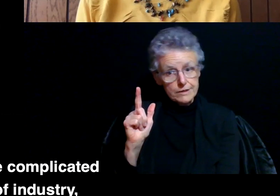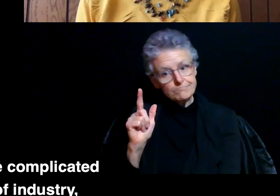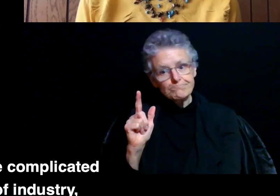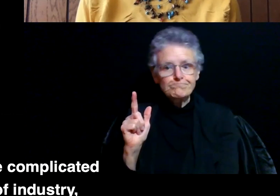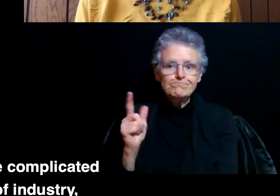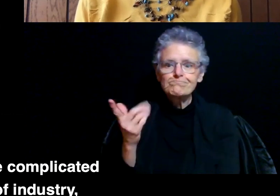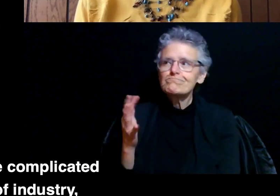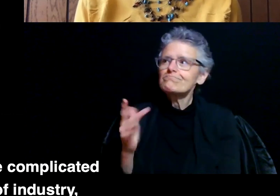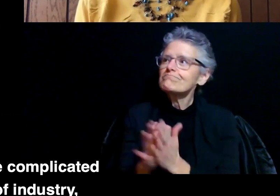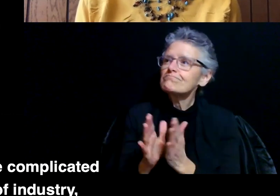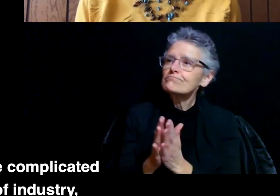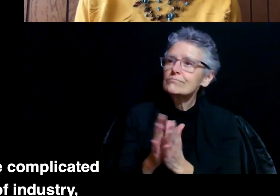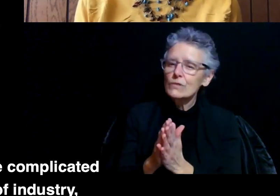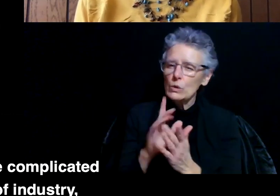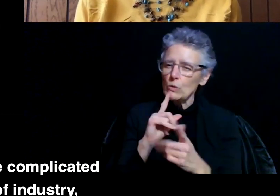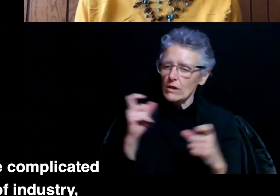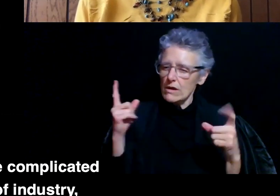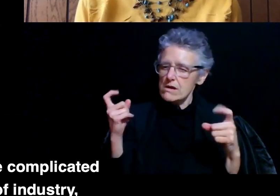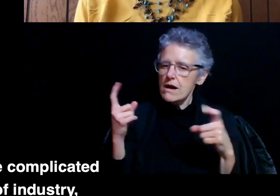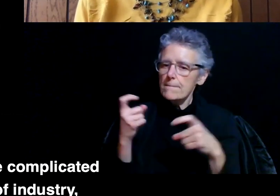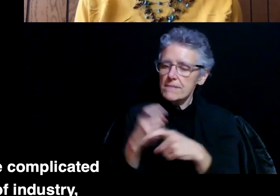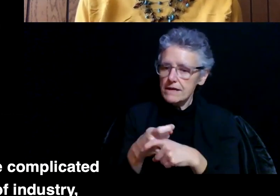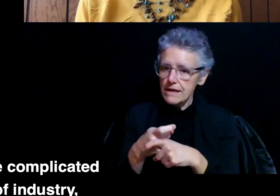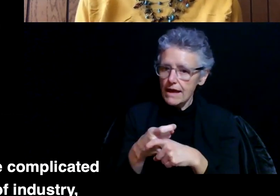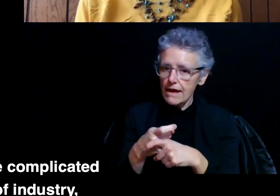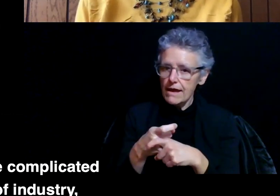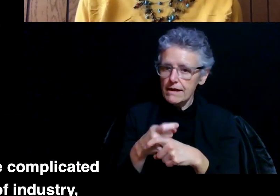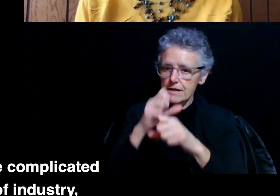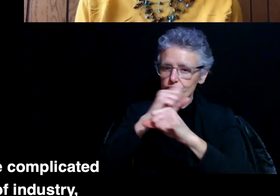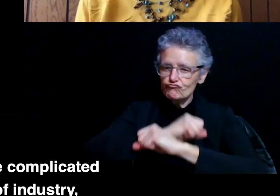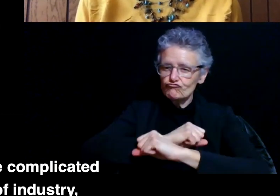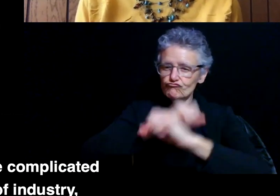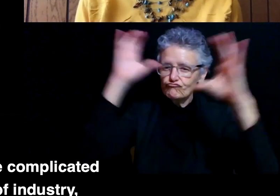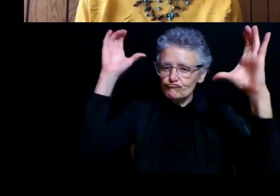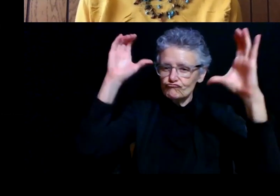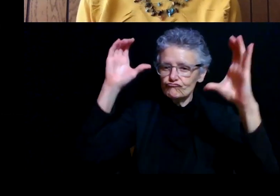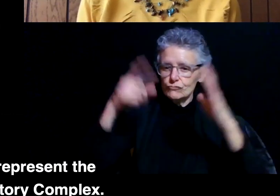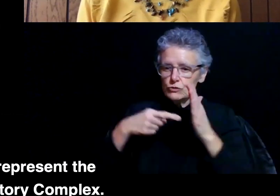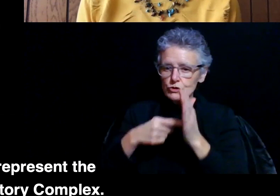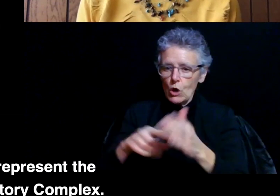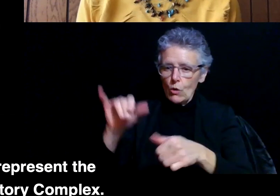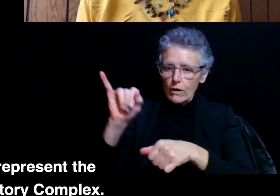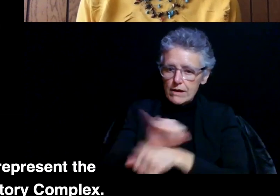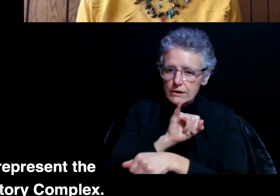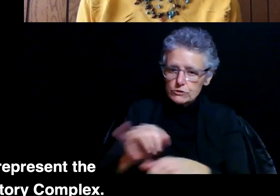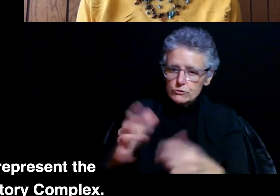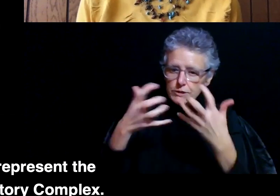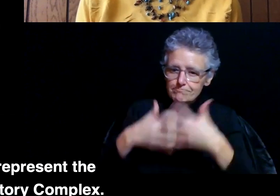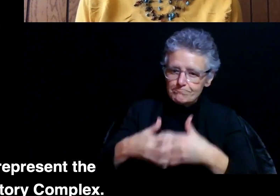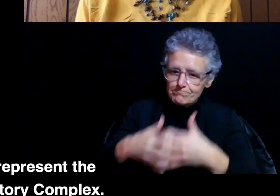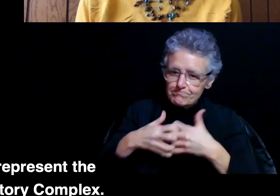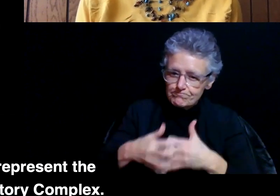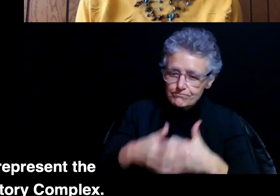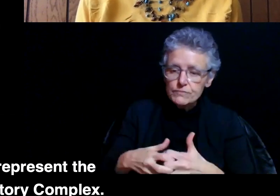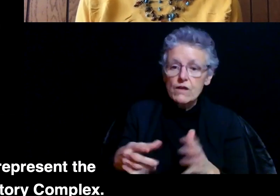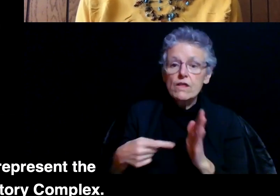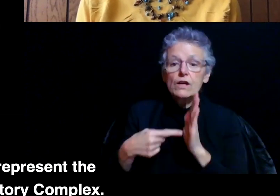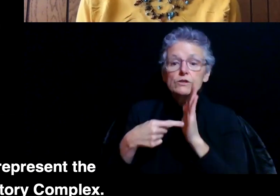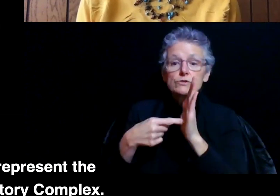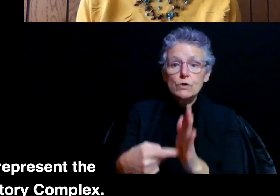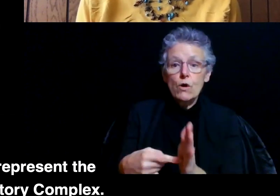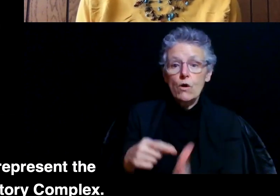are a more complicated vision of industry. And they represent the Rouge